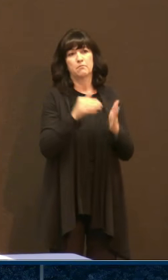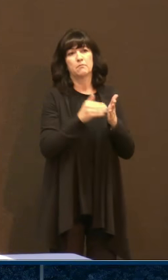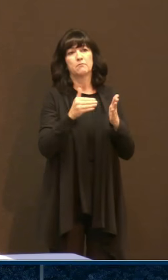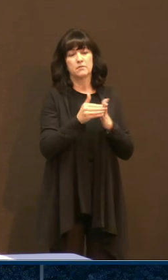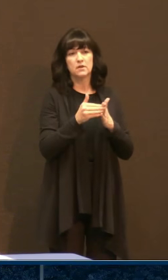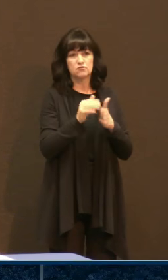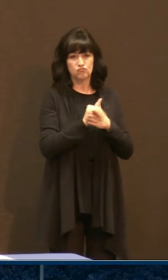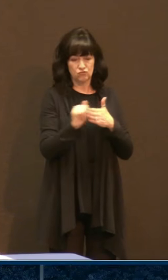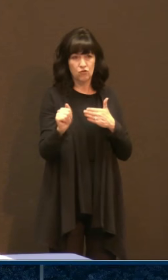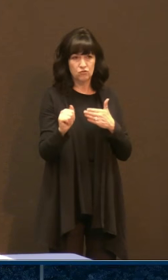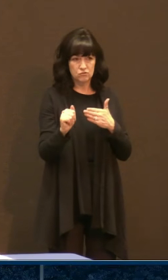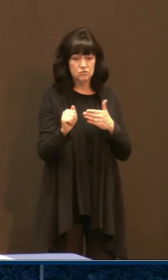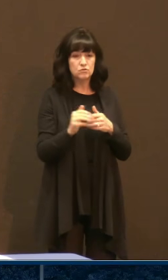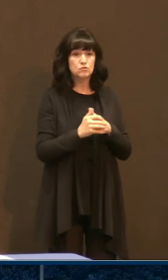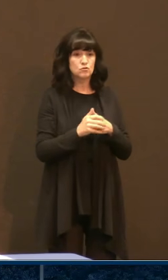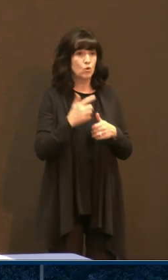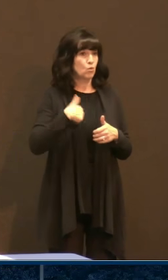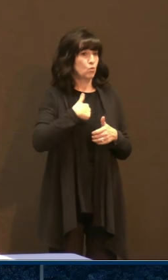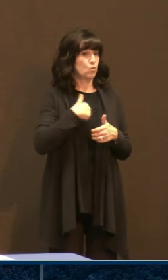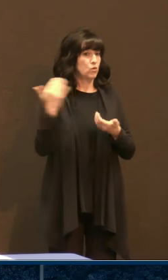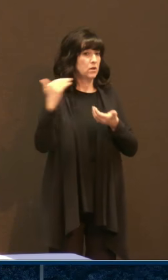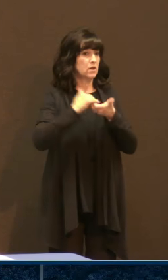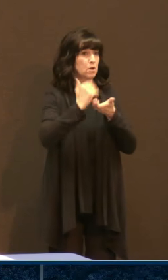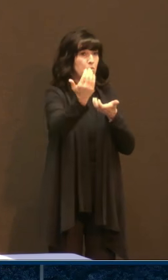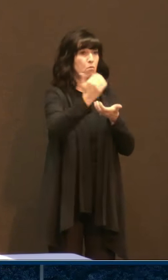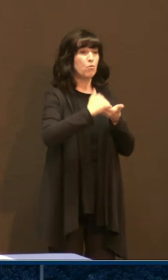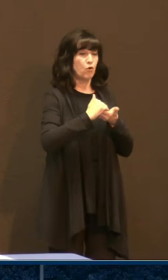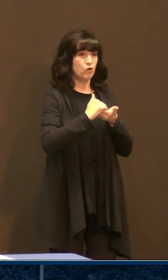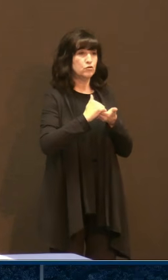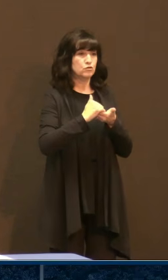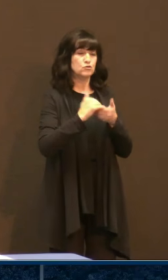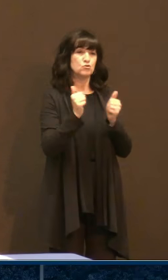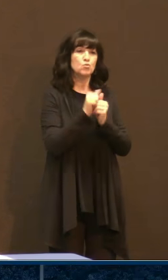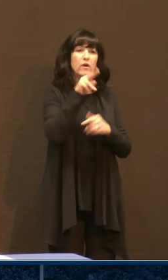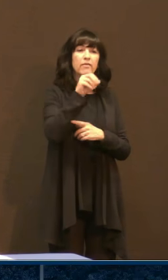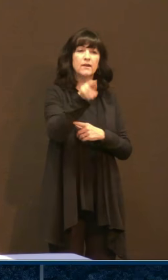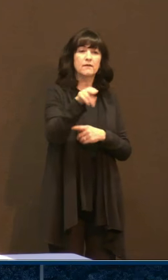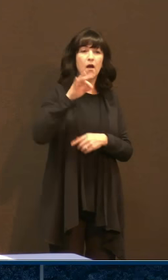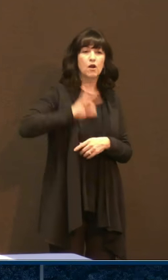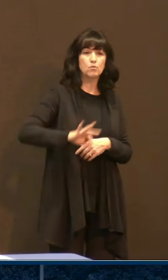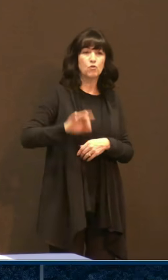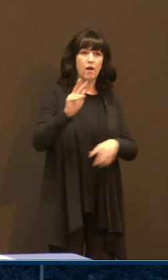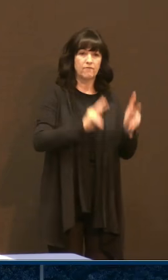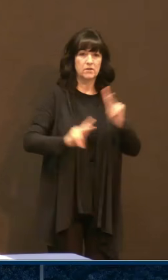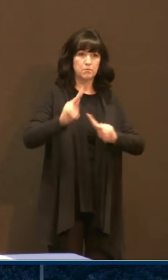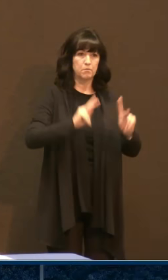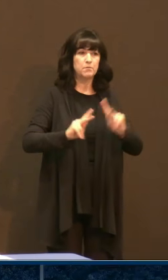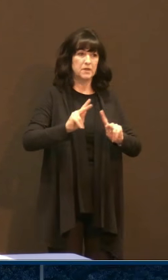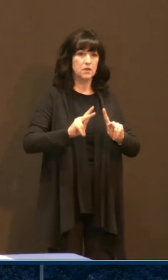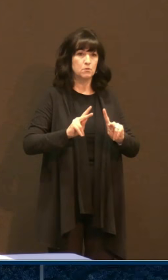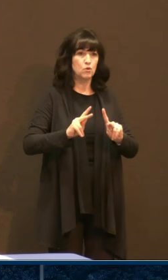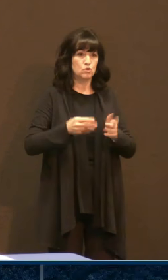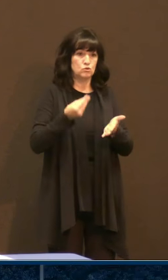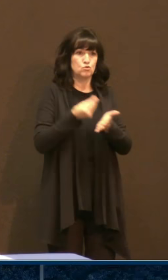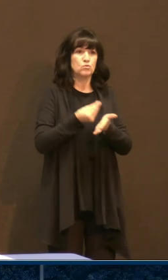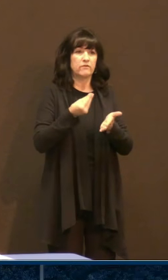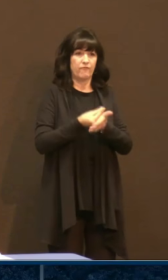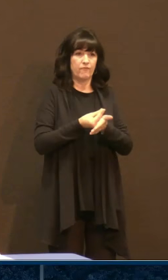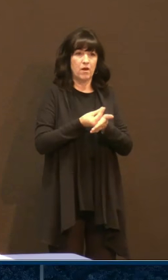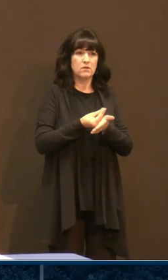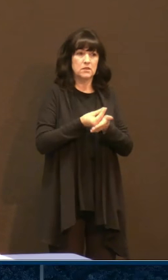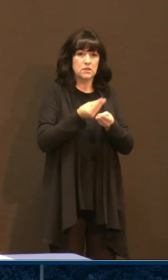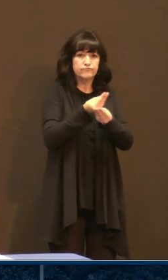getting, in partnership with our nonprofits and agencies to get funding out there to make sure they're able to